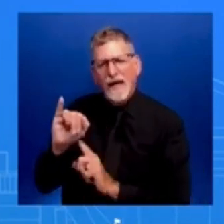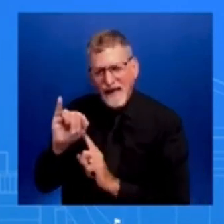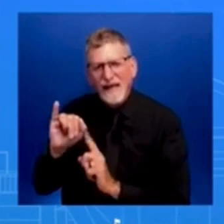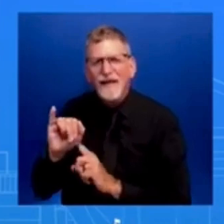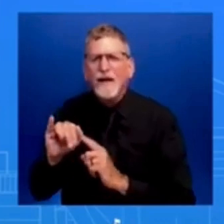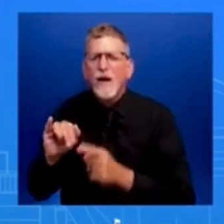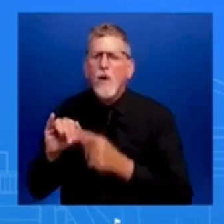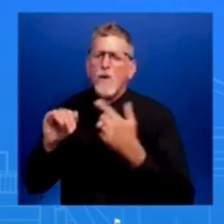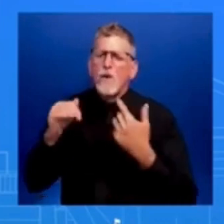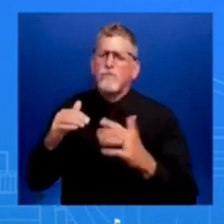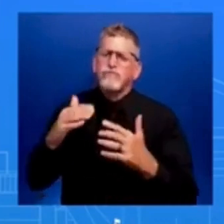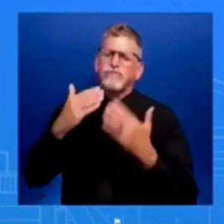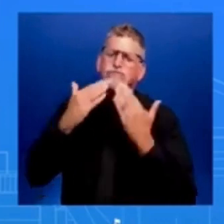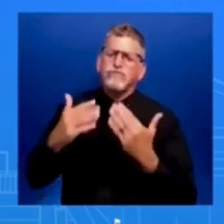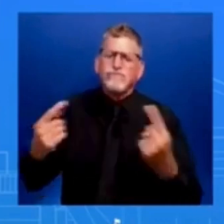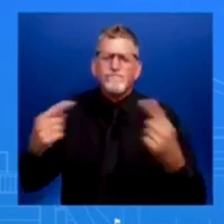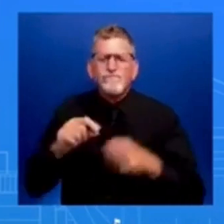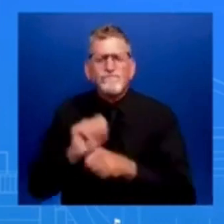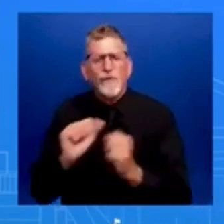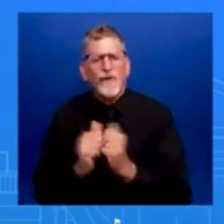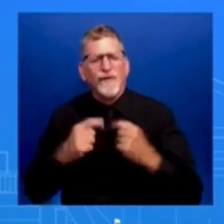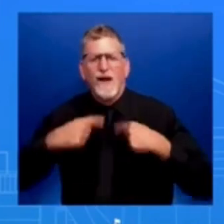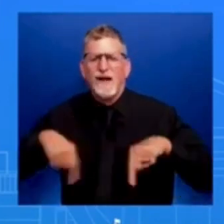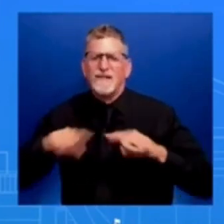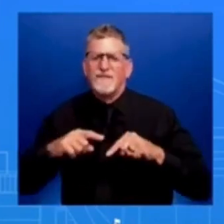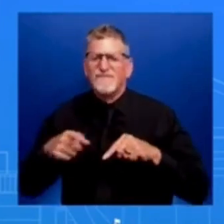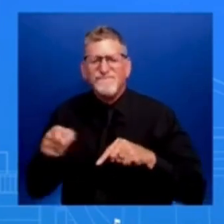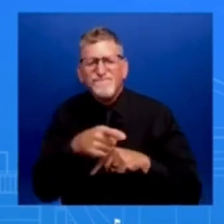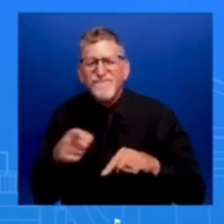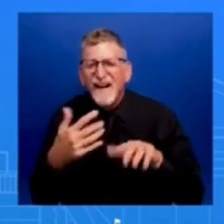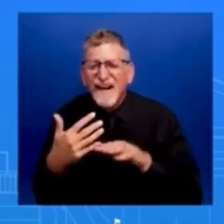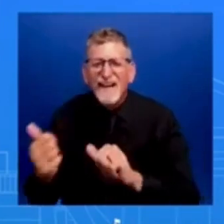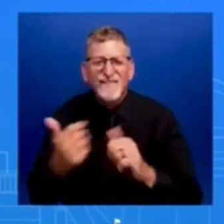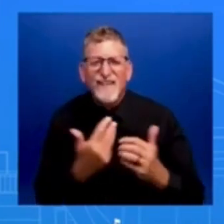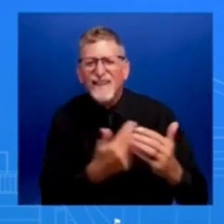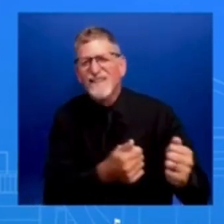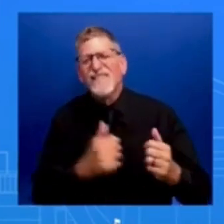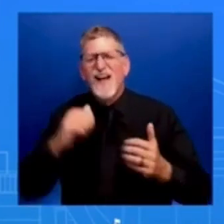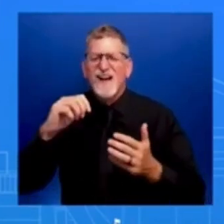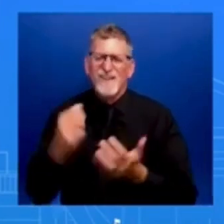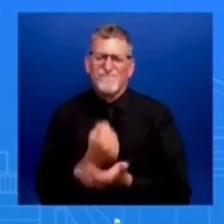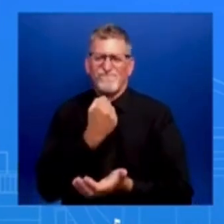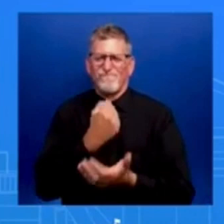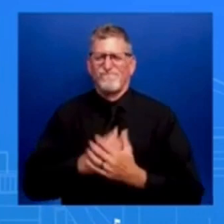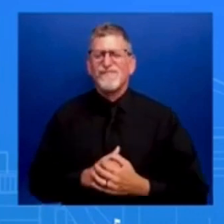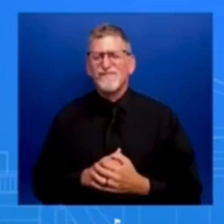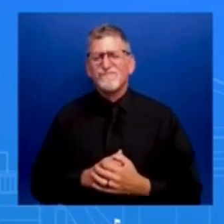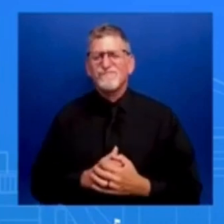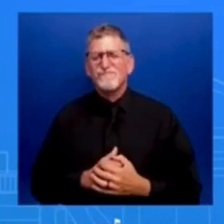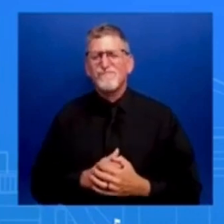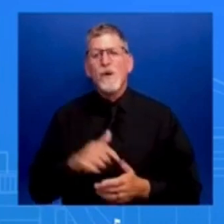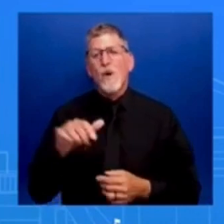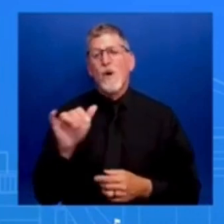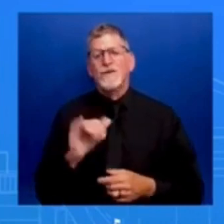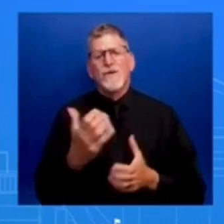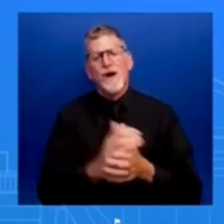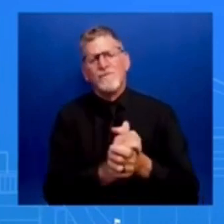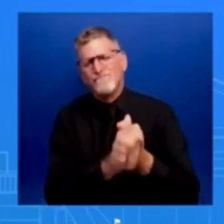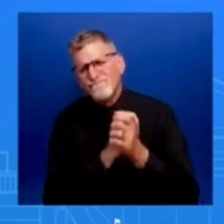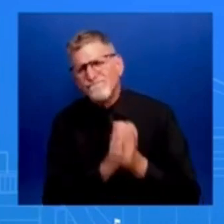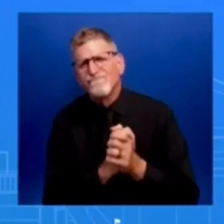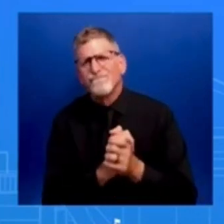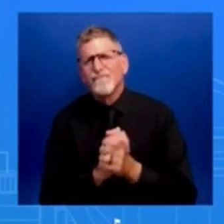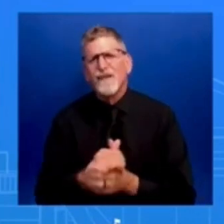very sad to see you all go, and we'll miss you both. Additionally, I wanted to congratulate Ket